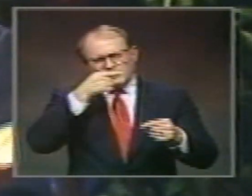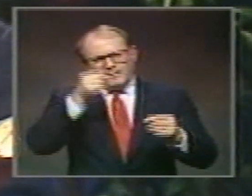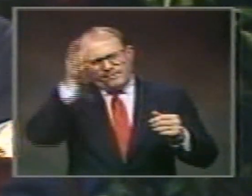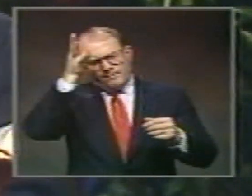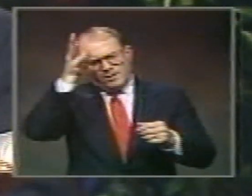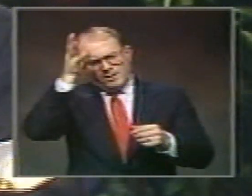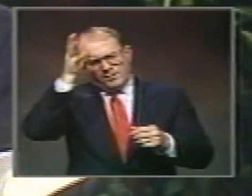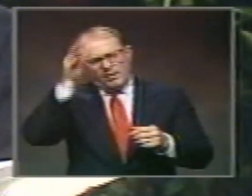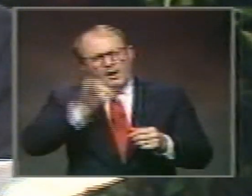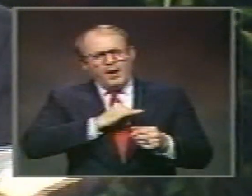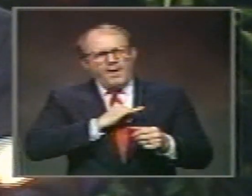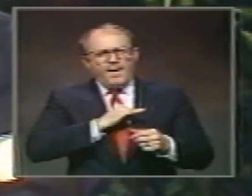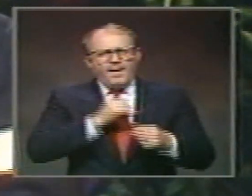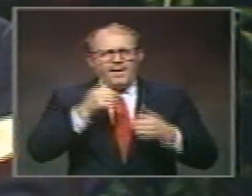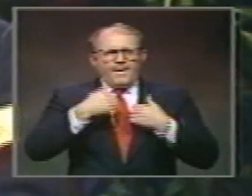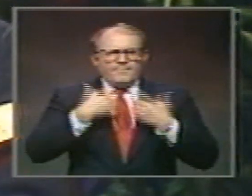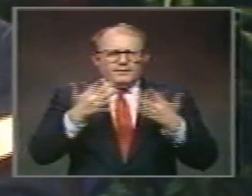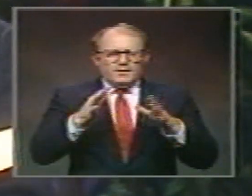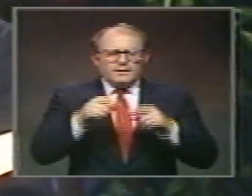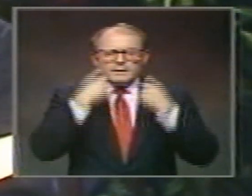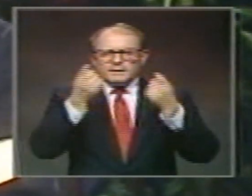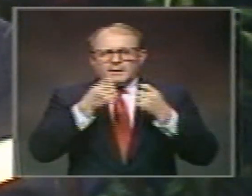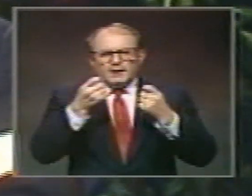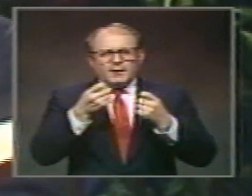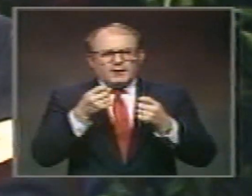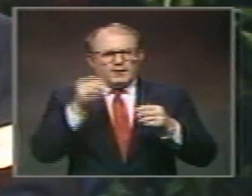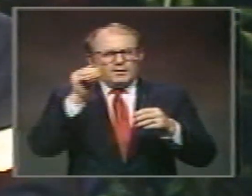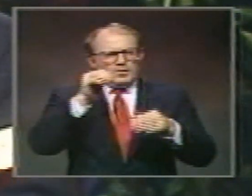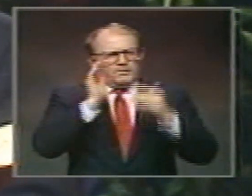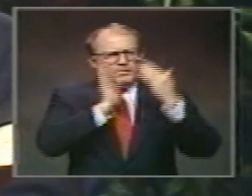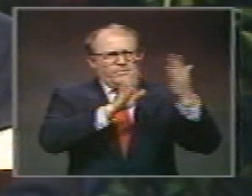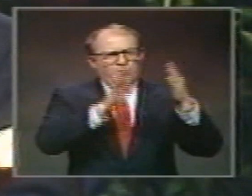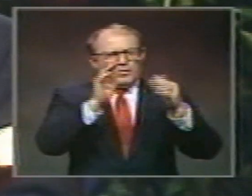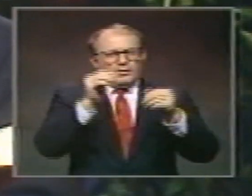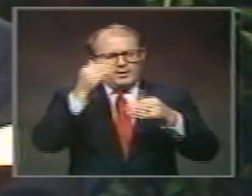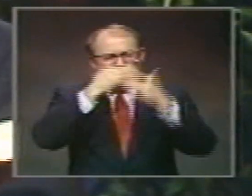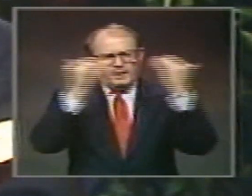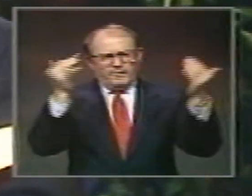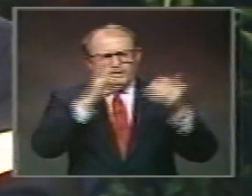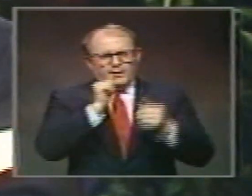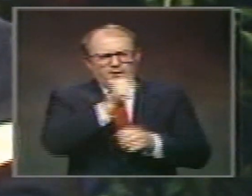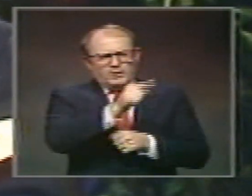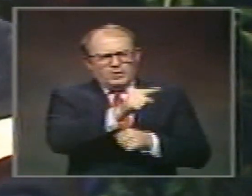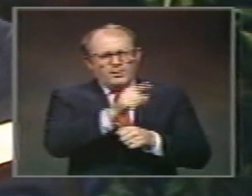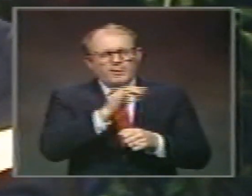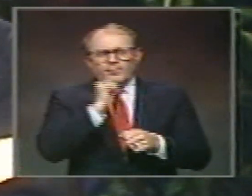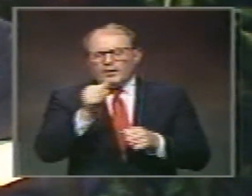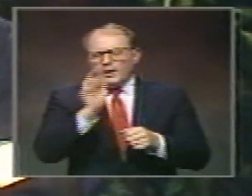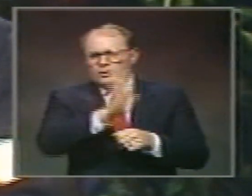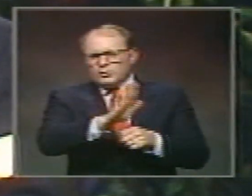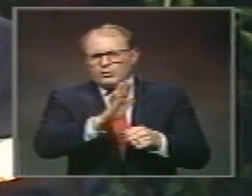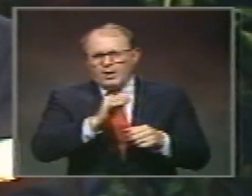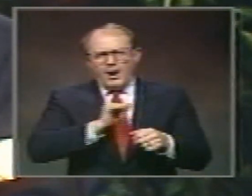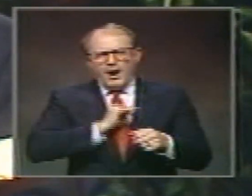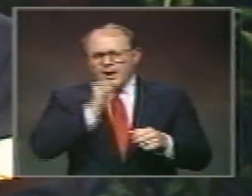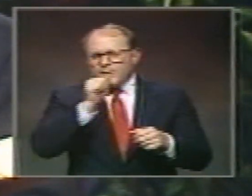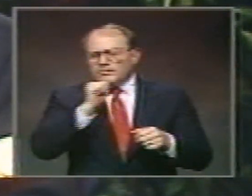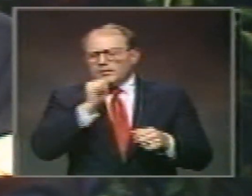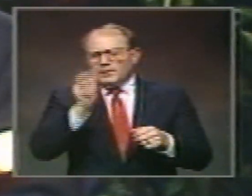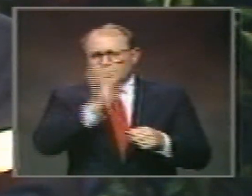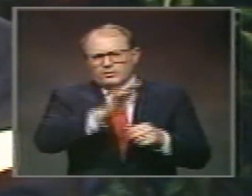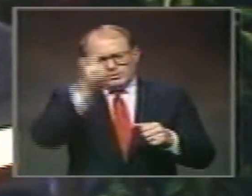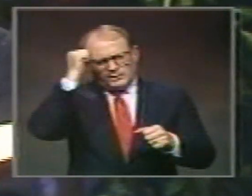Father, I have sinned against heaven and before thee, and am no more worthy to be called thy son. Make me as one of thy hired